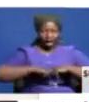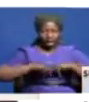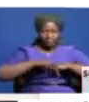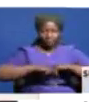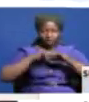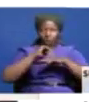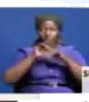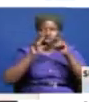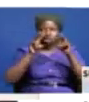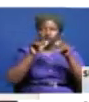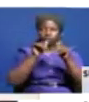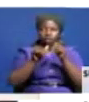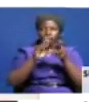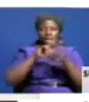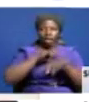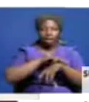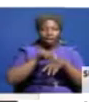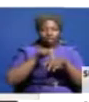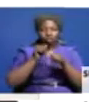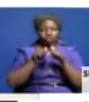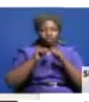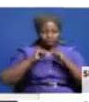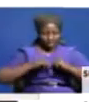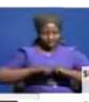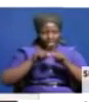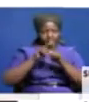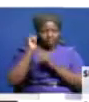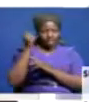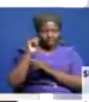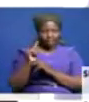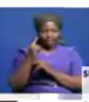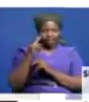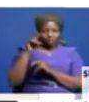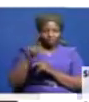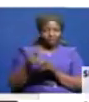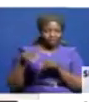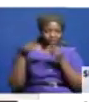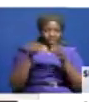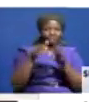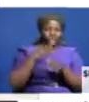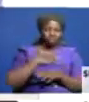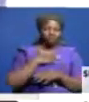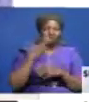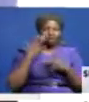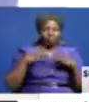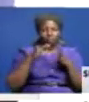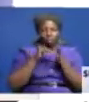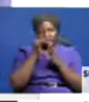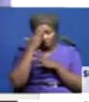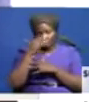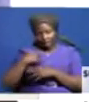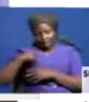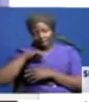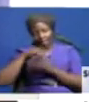are national, that we agreed as Kenya Kwanza we must deliver to our people. And that is why we are here as a team. Moving forward, we'll